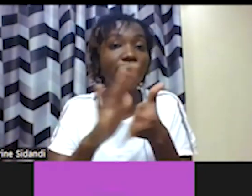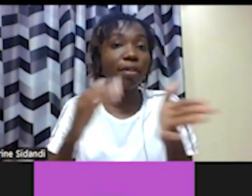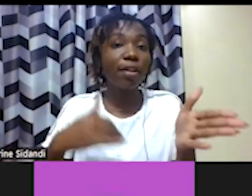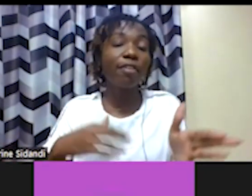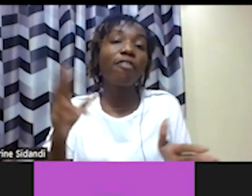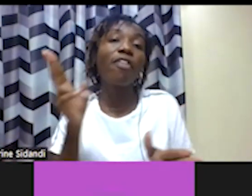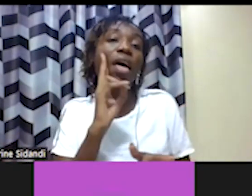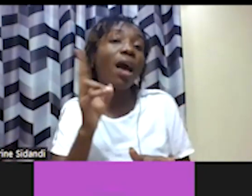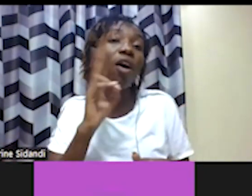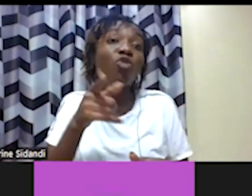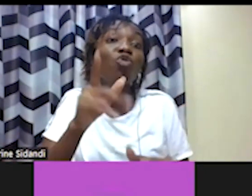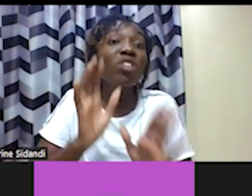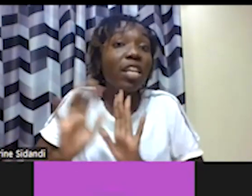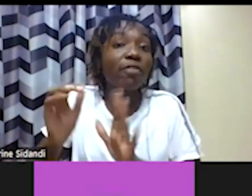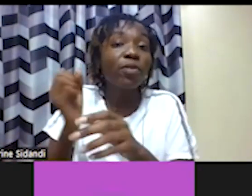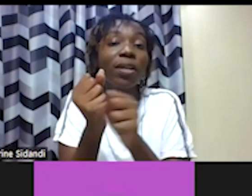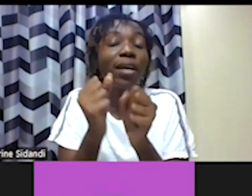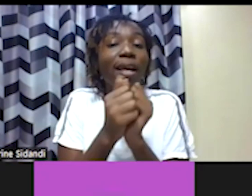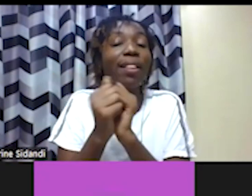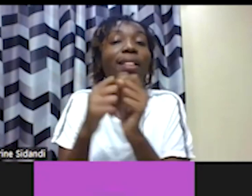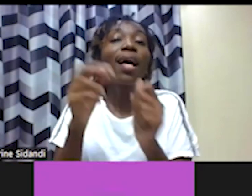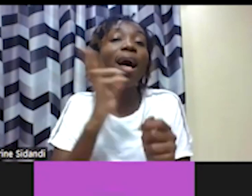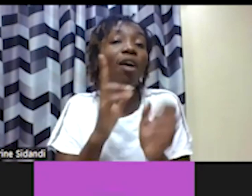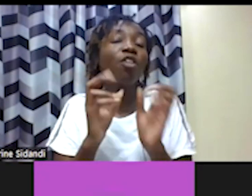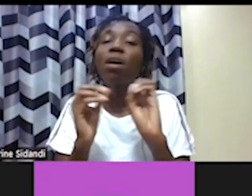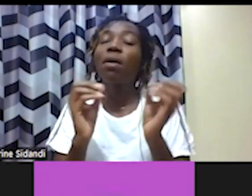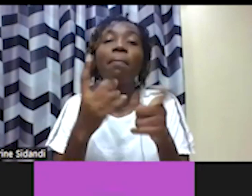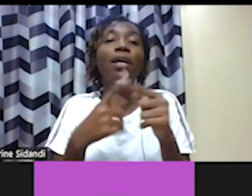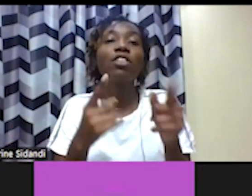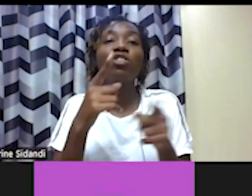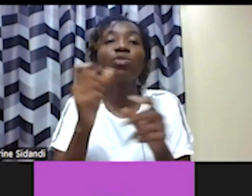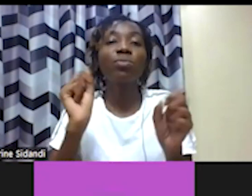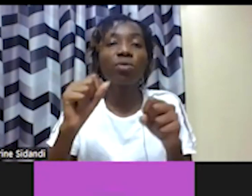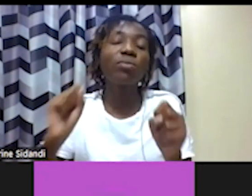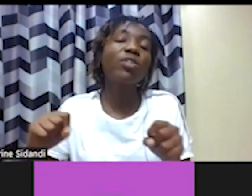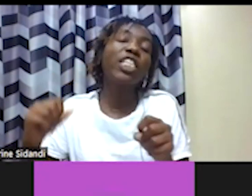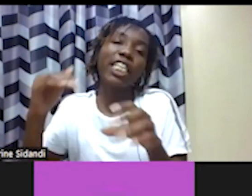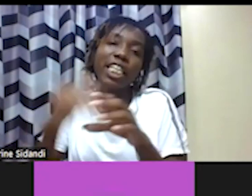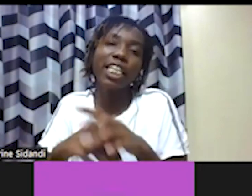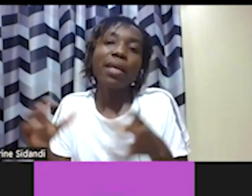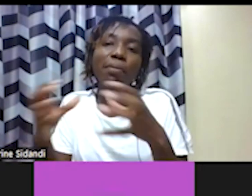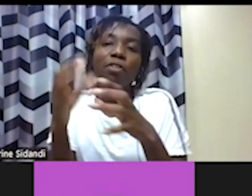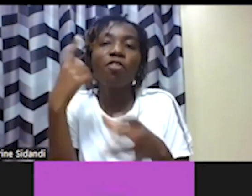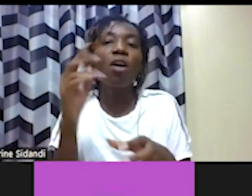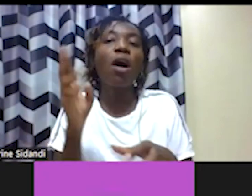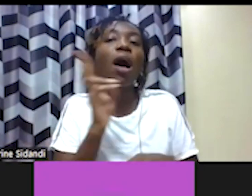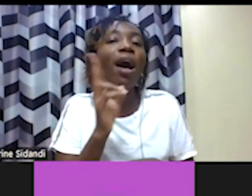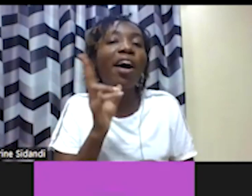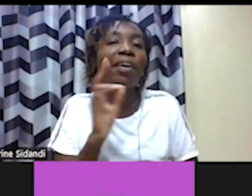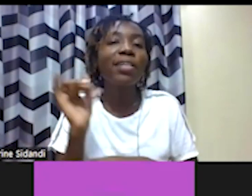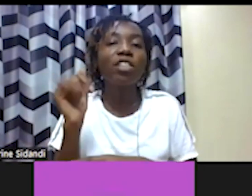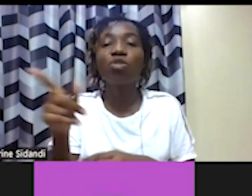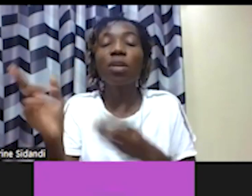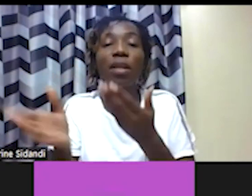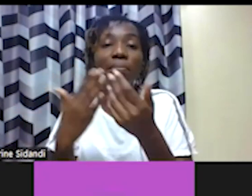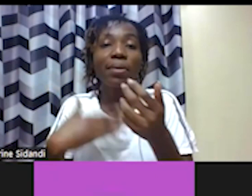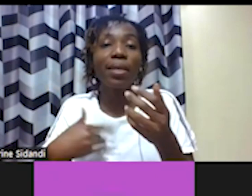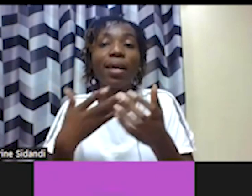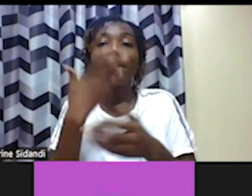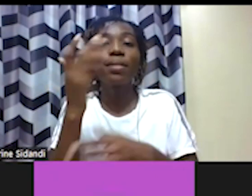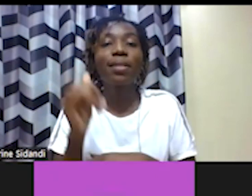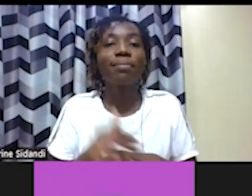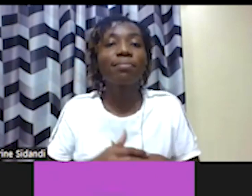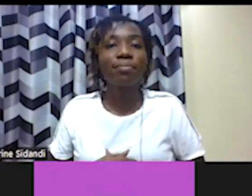leave them with the uncles, but you can always be in the company of uncles and other people. You can help me to answer that. Then yes. what